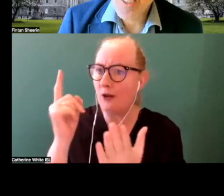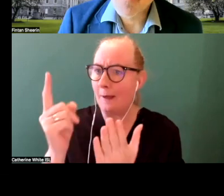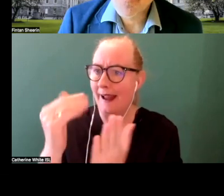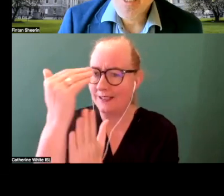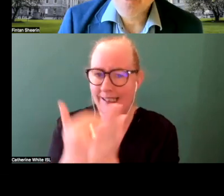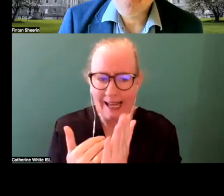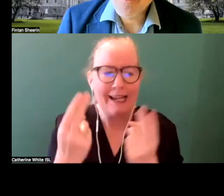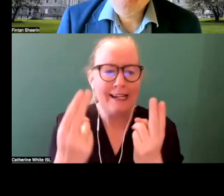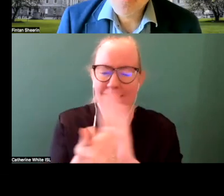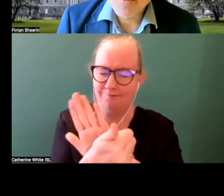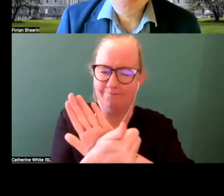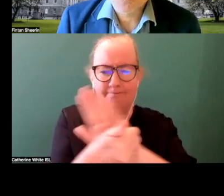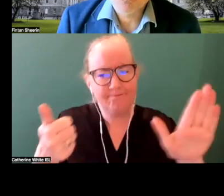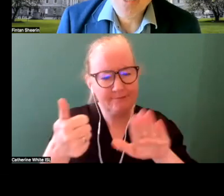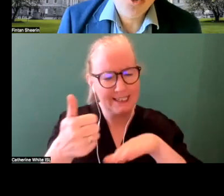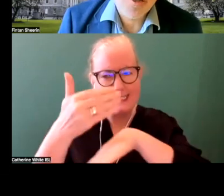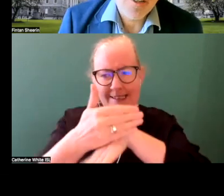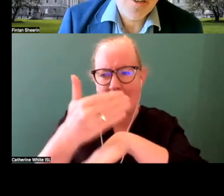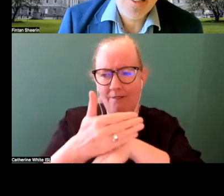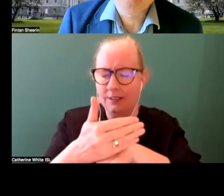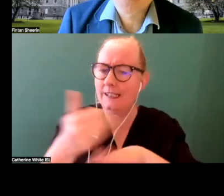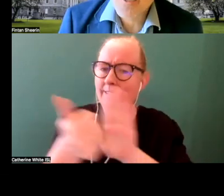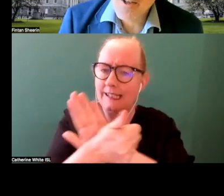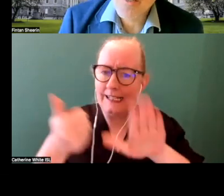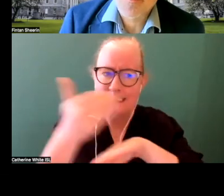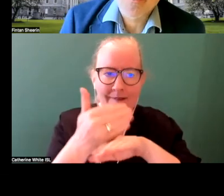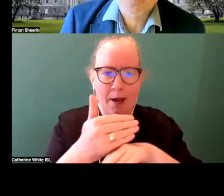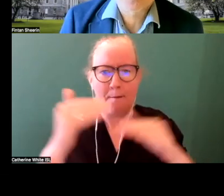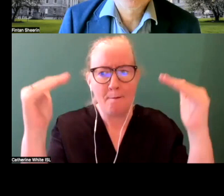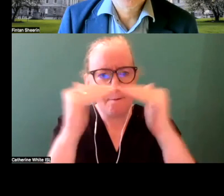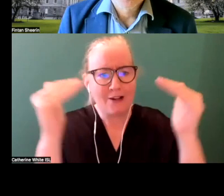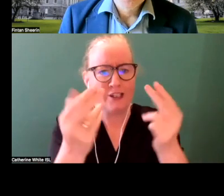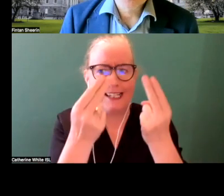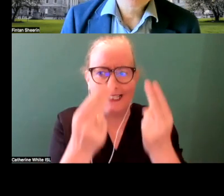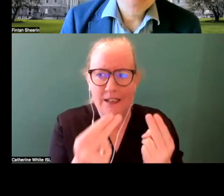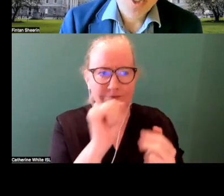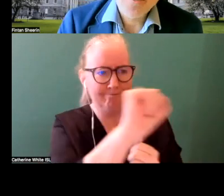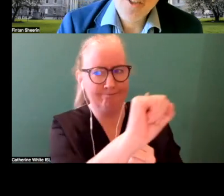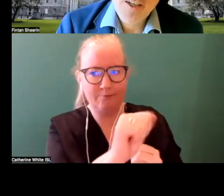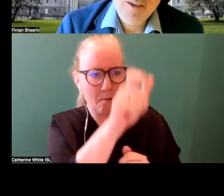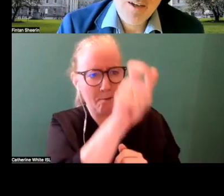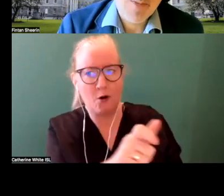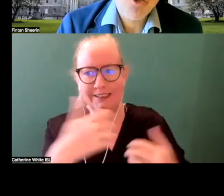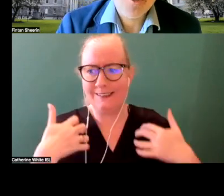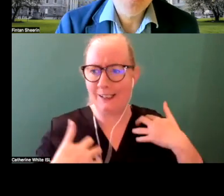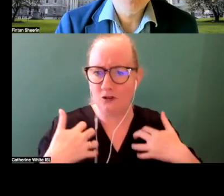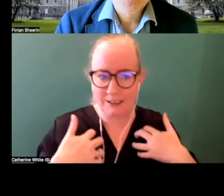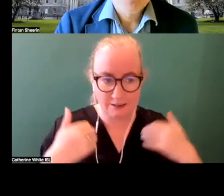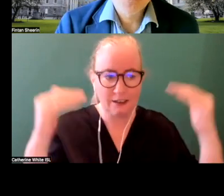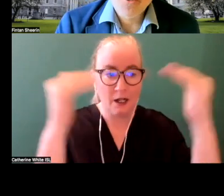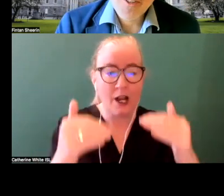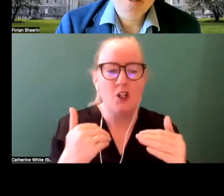skilled staff, and that means skills which match the needs and desires of the person. So the challenges, I've mentioned some